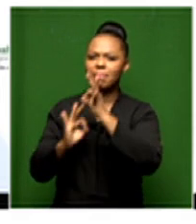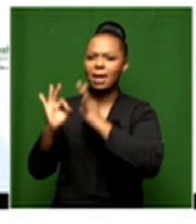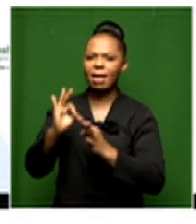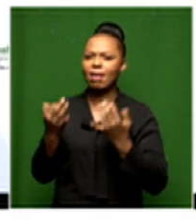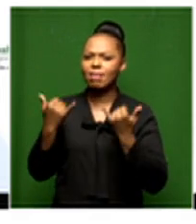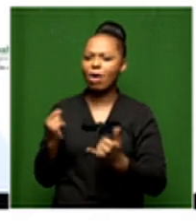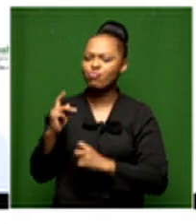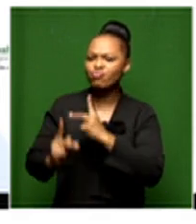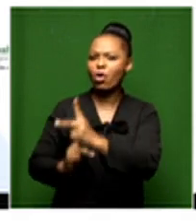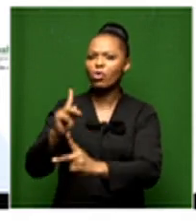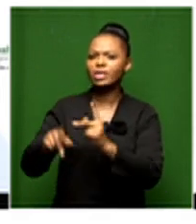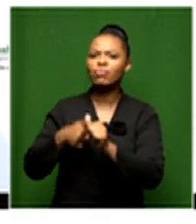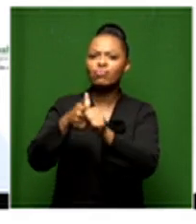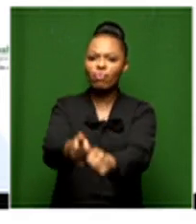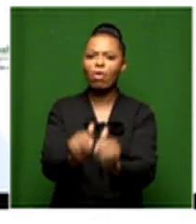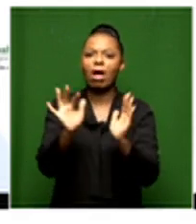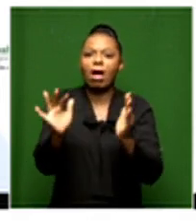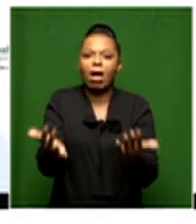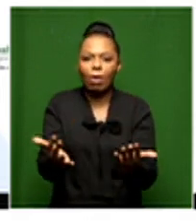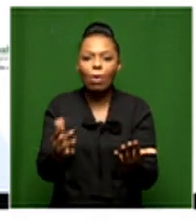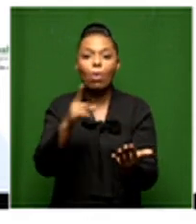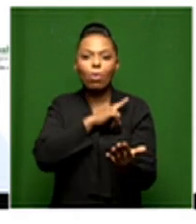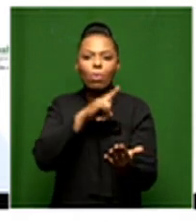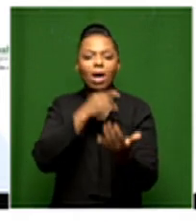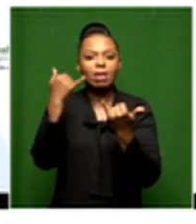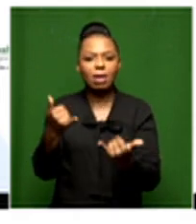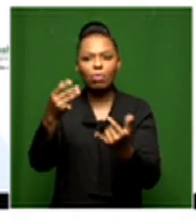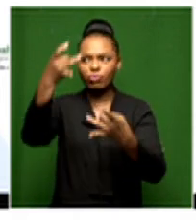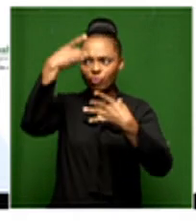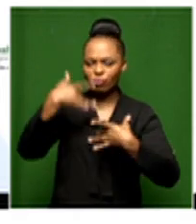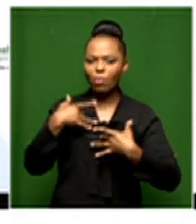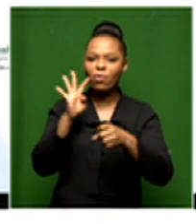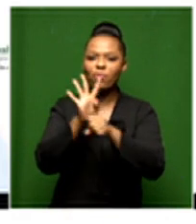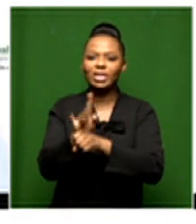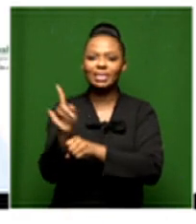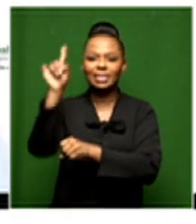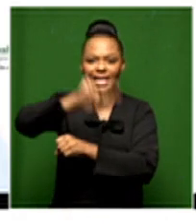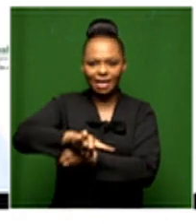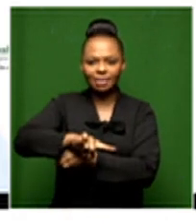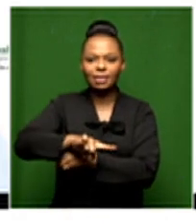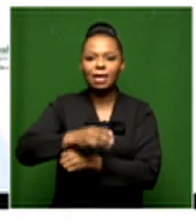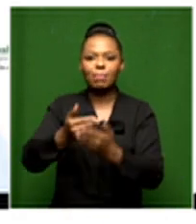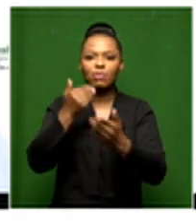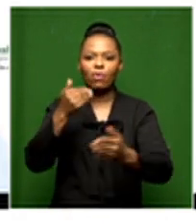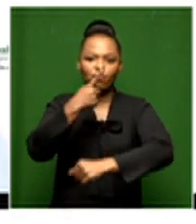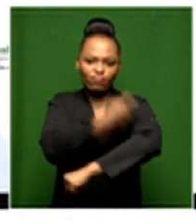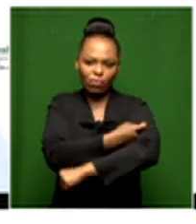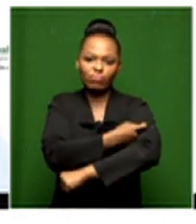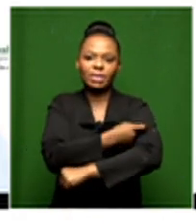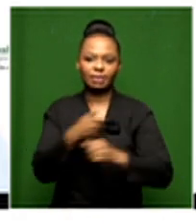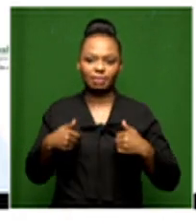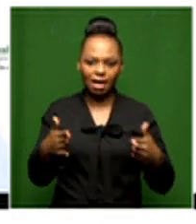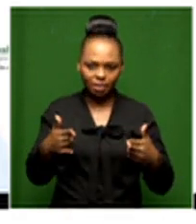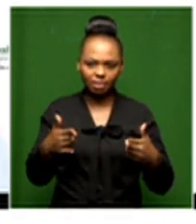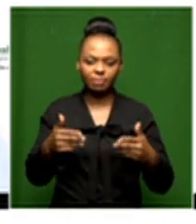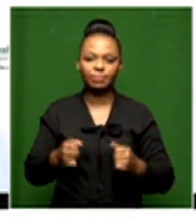has to be followed that will take, as we are told, up to 14 days before the first injection is actually